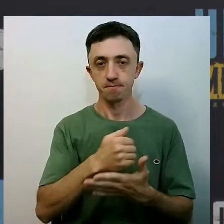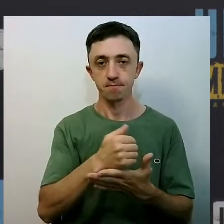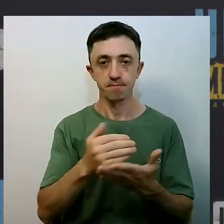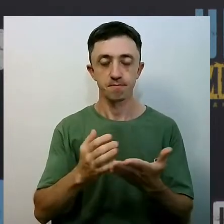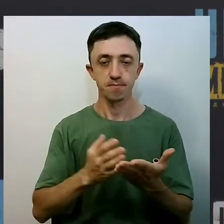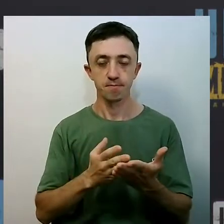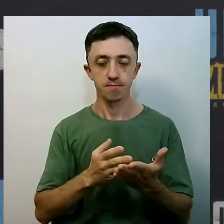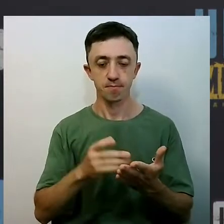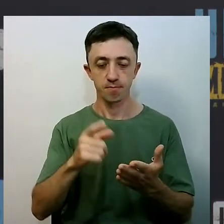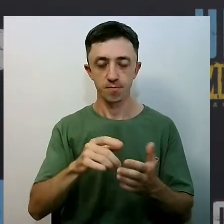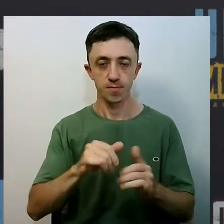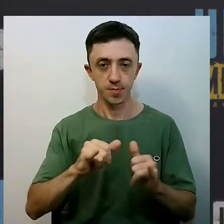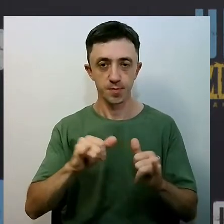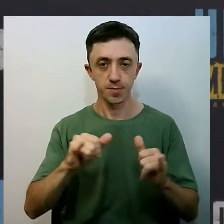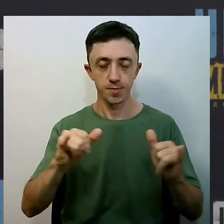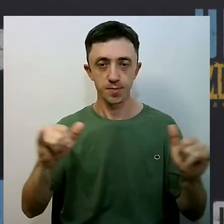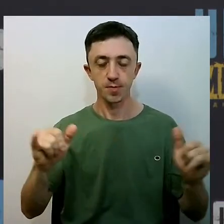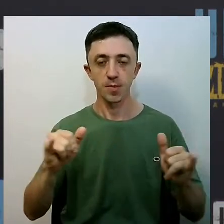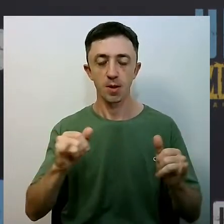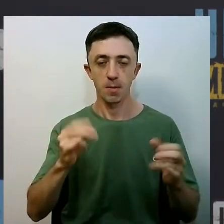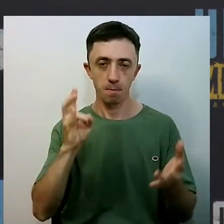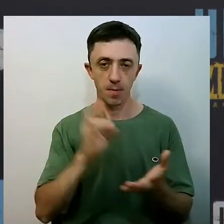First of all, is to ensure